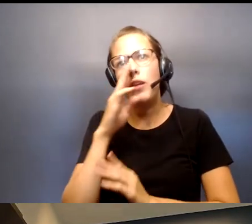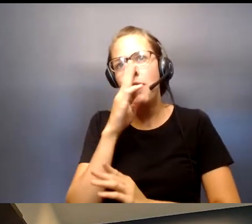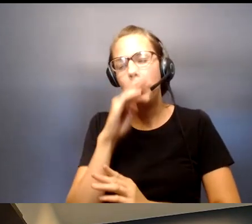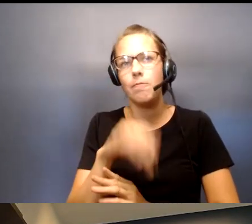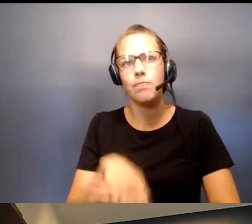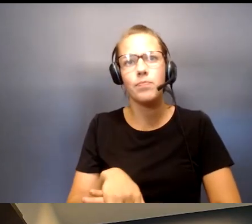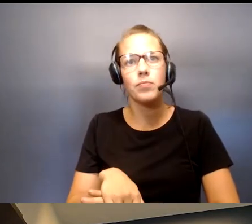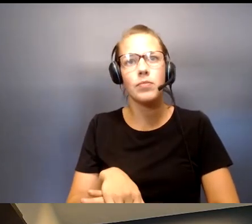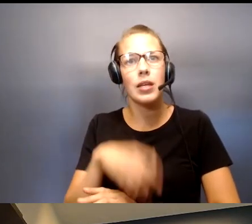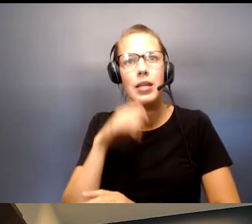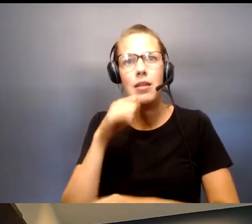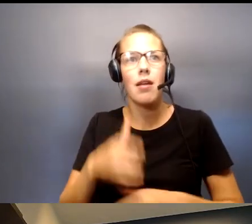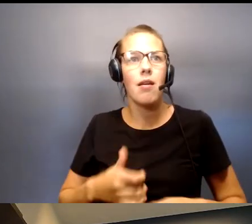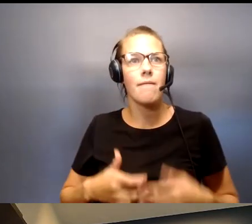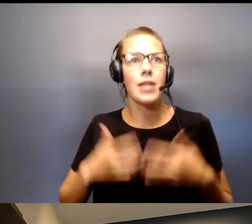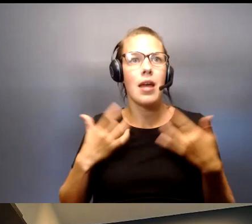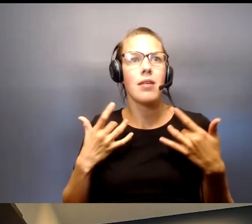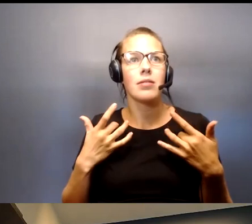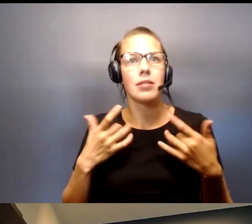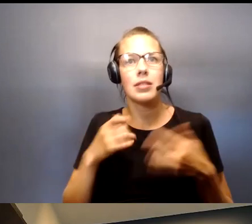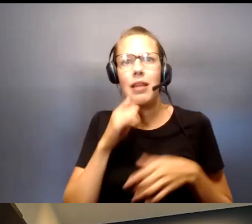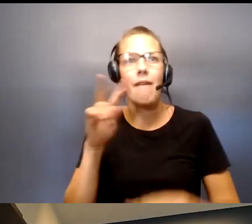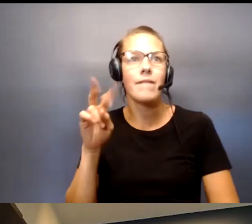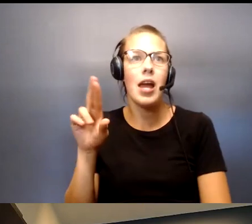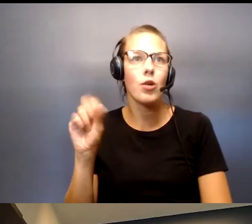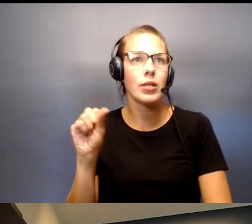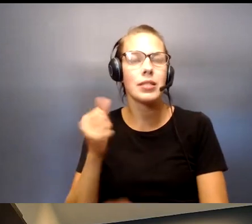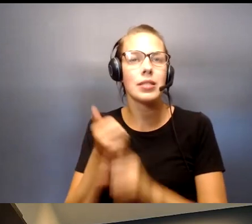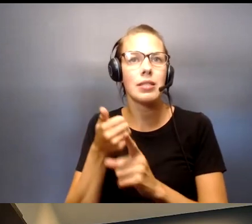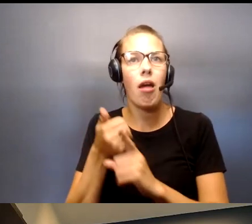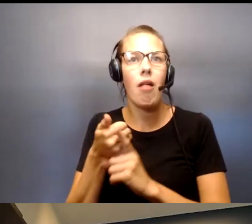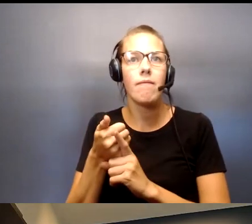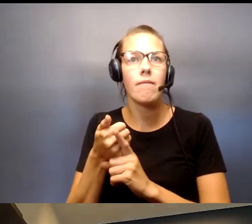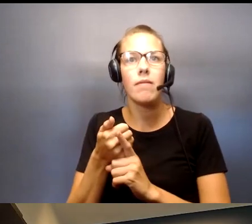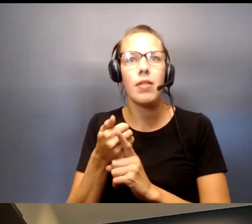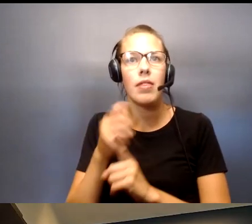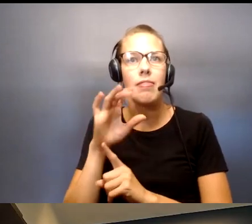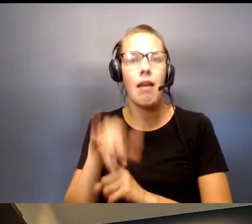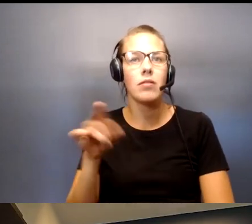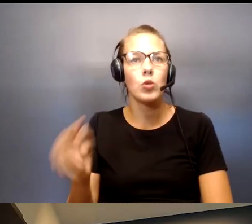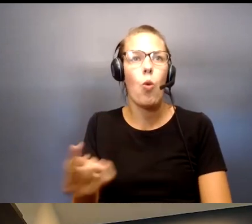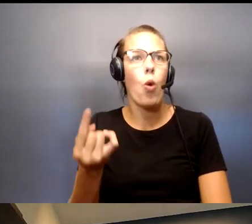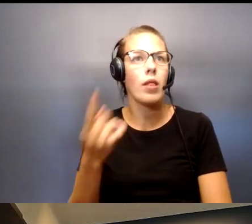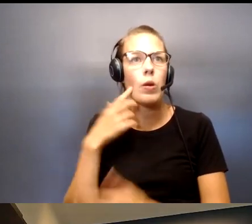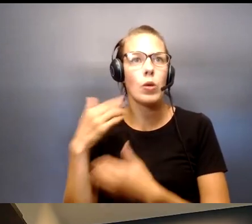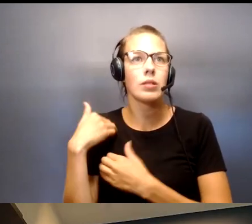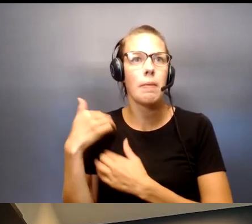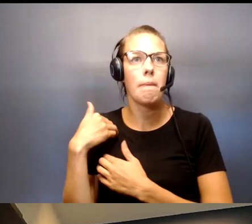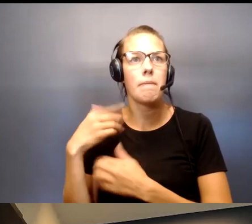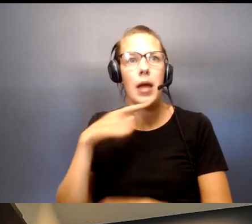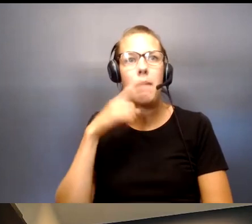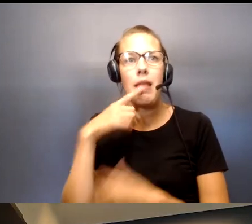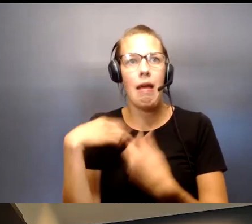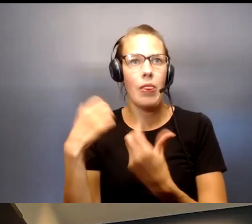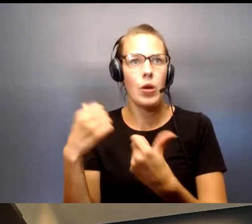an event. This is not a virus that is solely the responsibility of public health, that